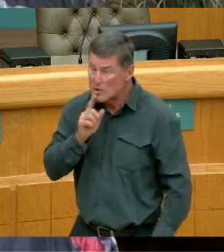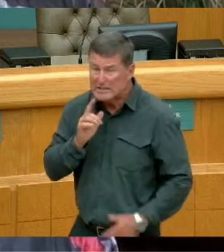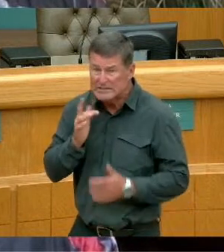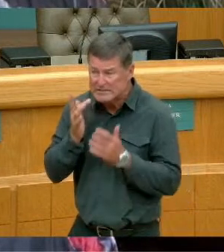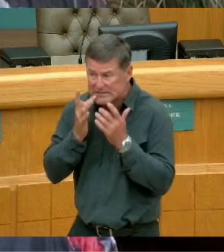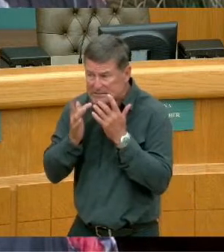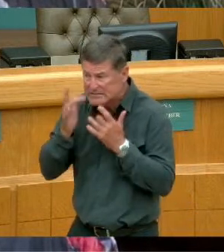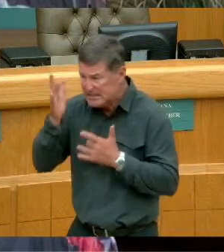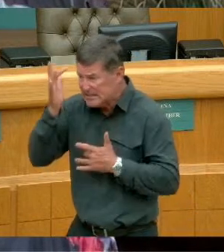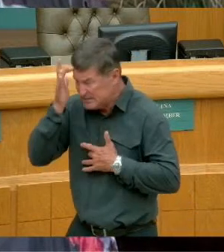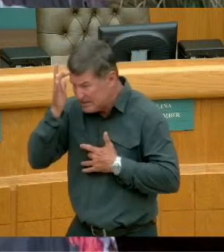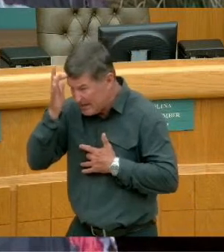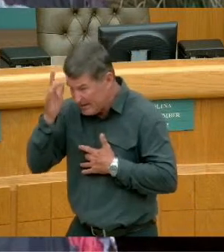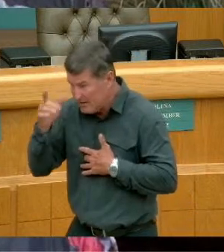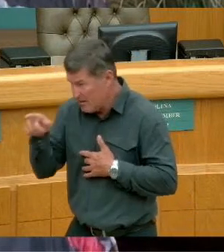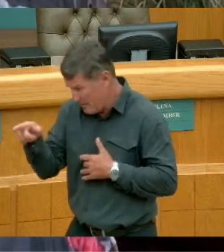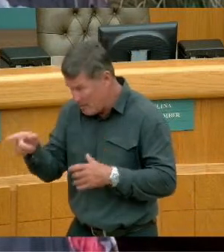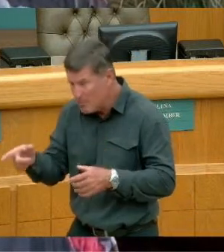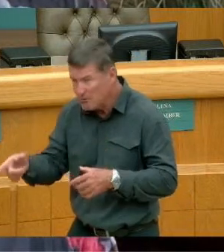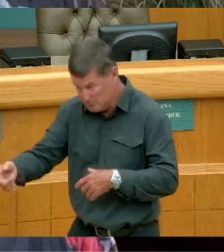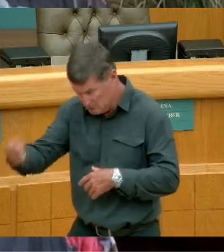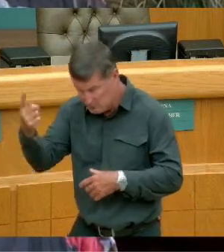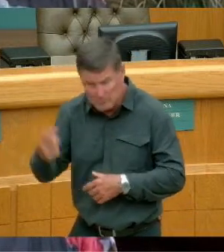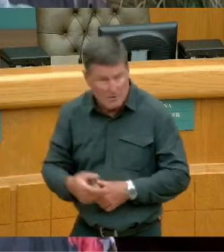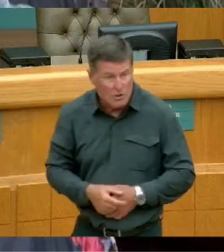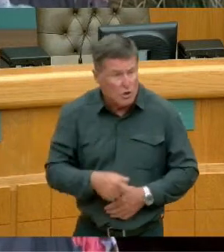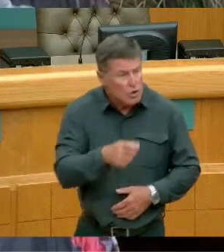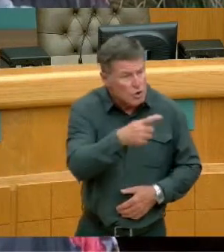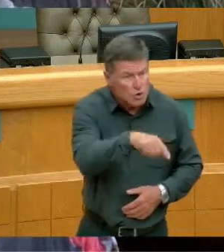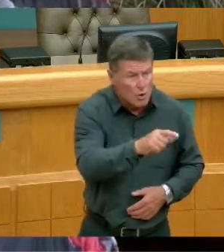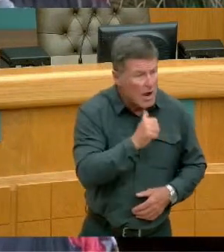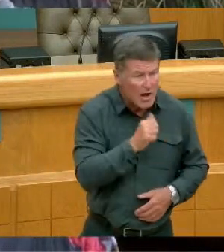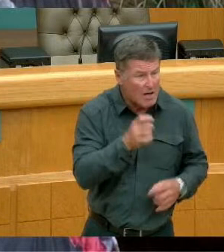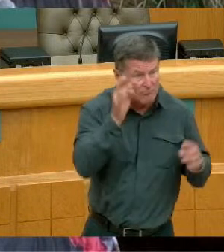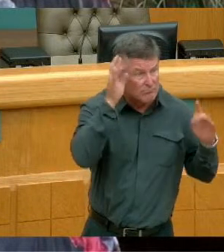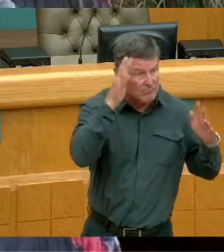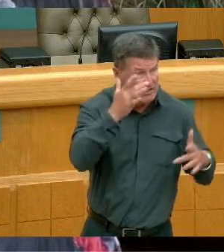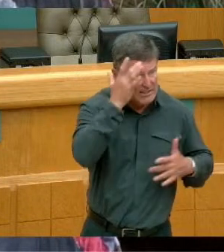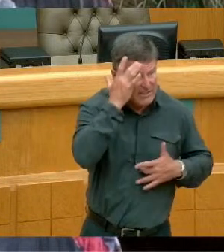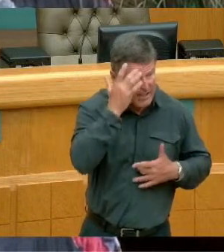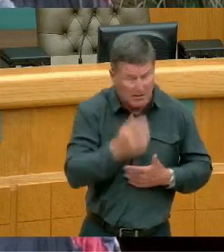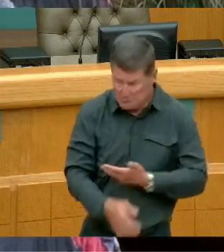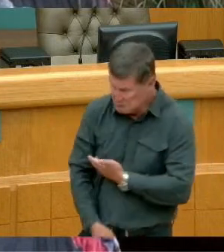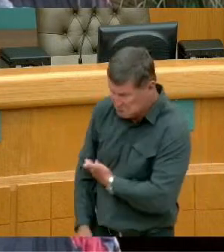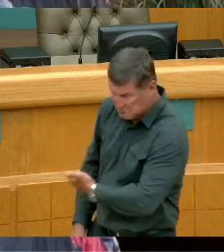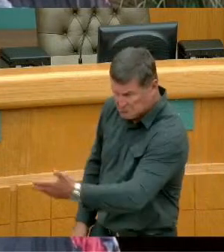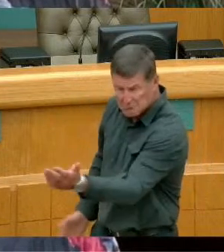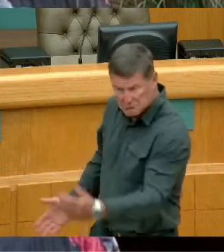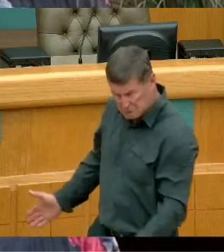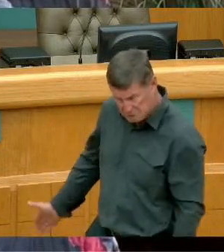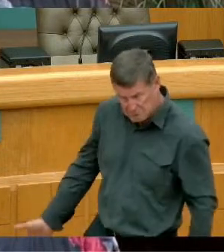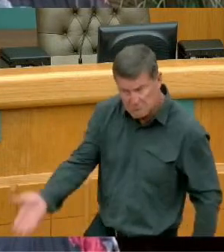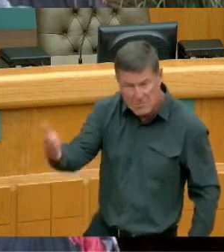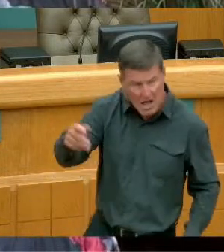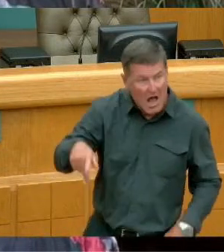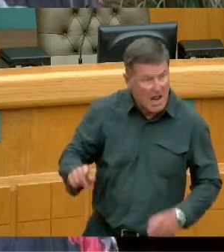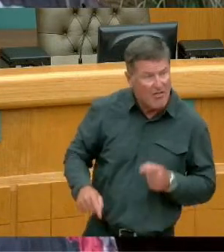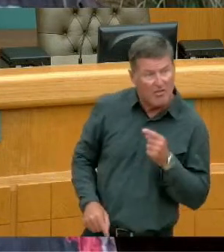need hospitalization, the critically ill individuals, go to the emergency department and get in and get